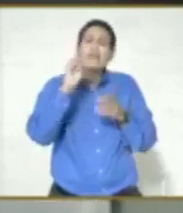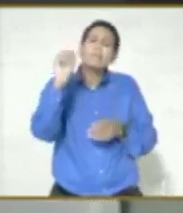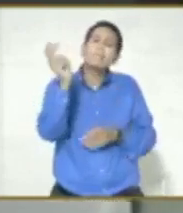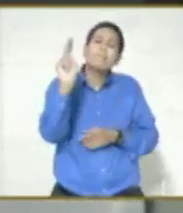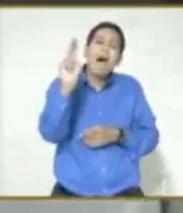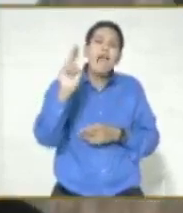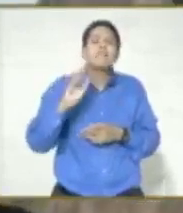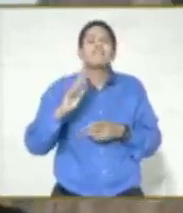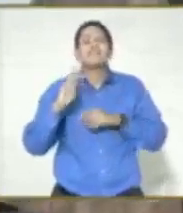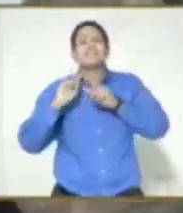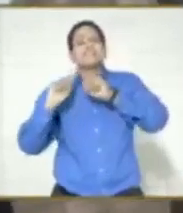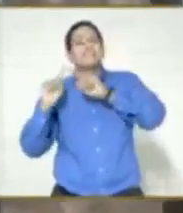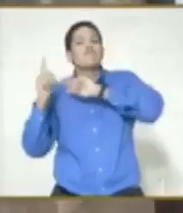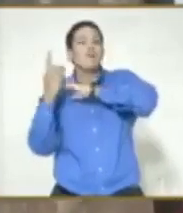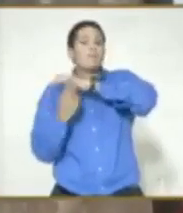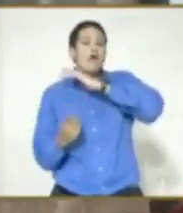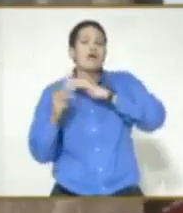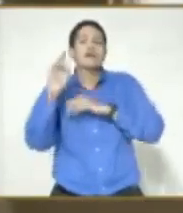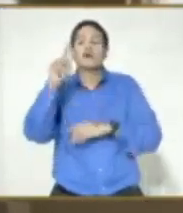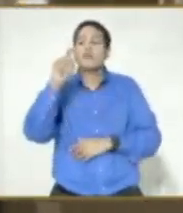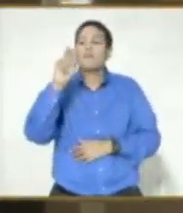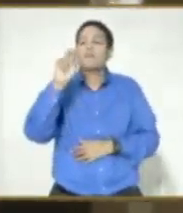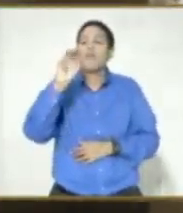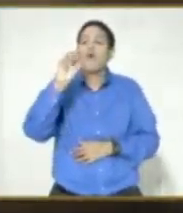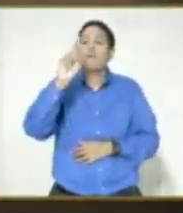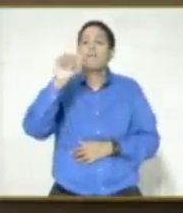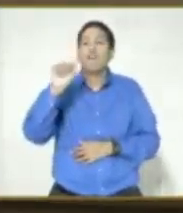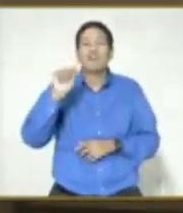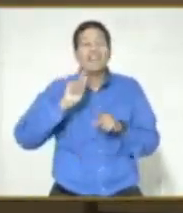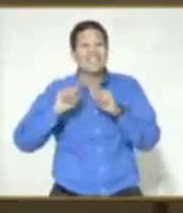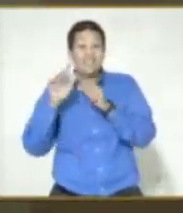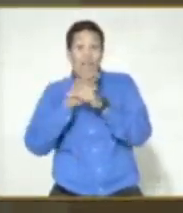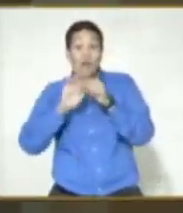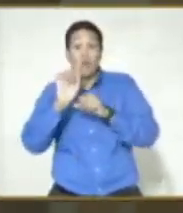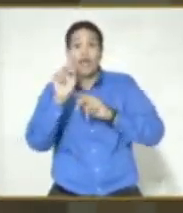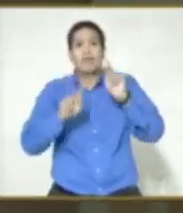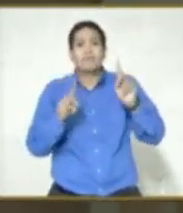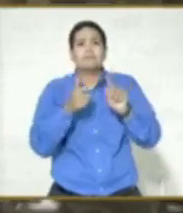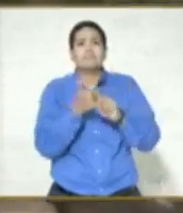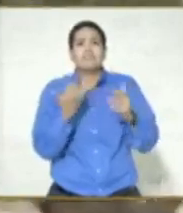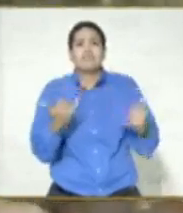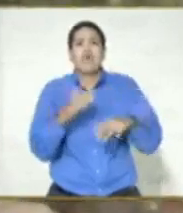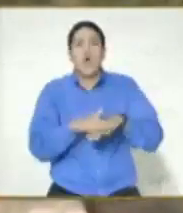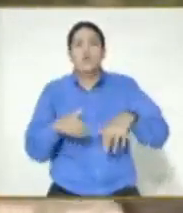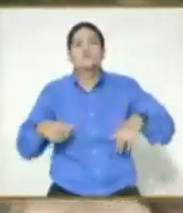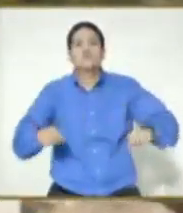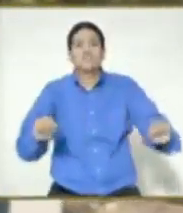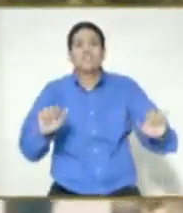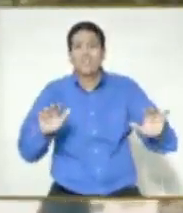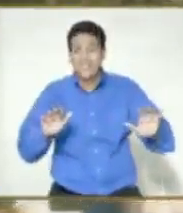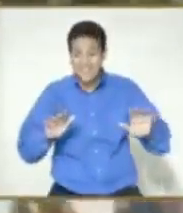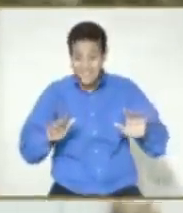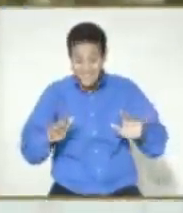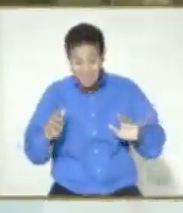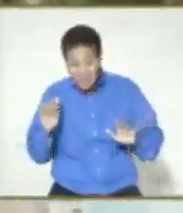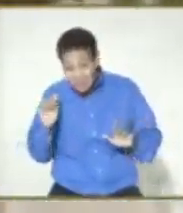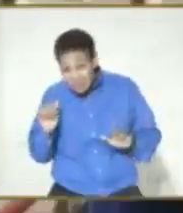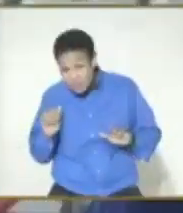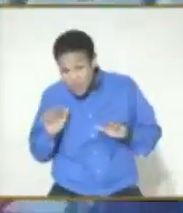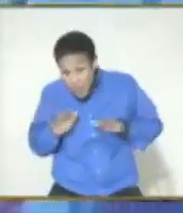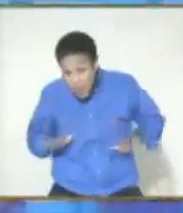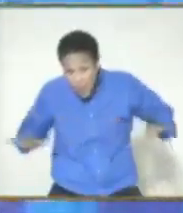Port Maria and the other areas where these people hang out on the streets, all the areas that